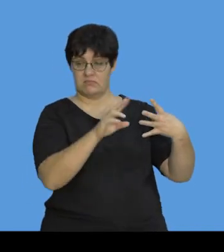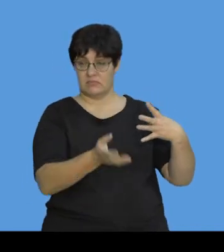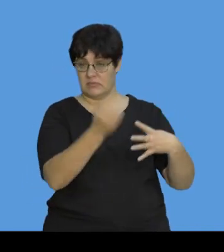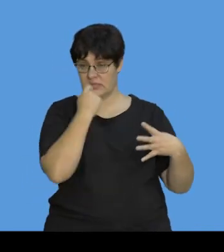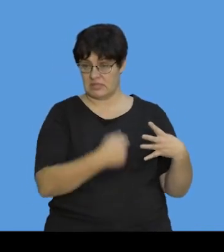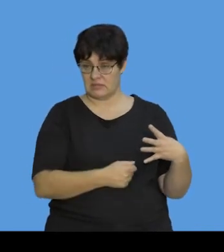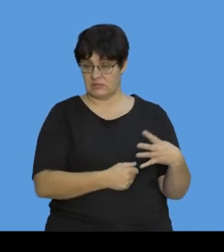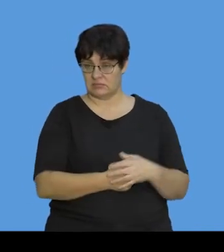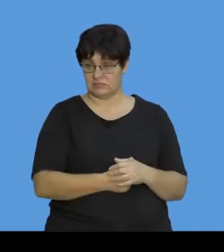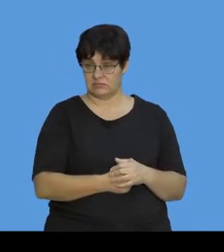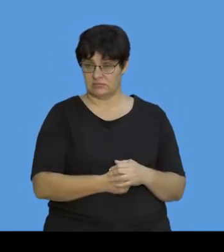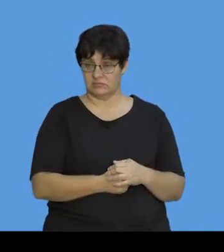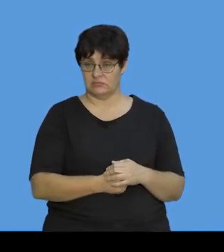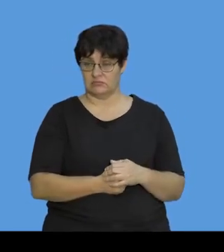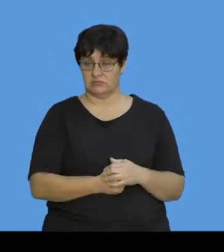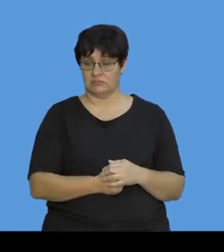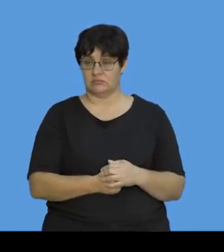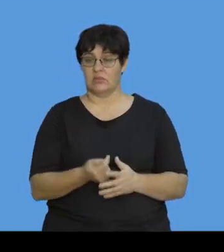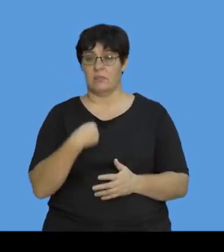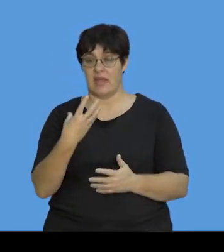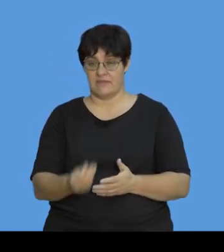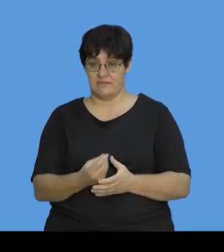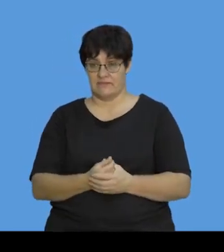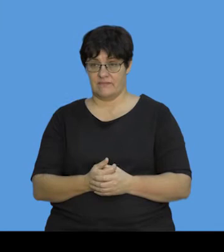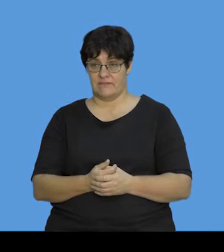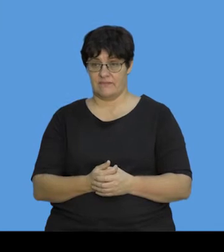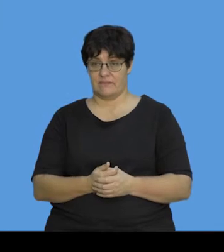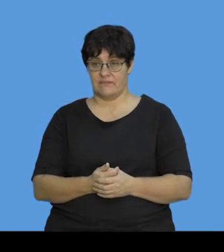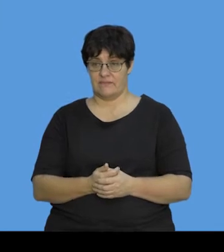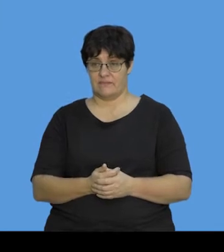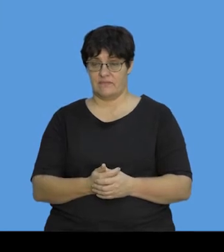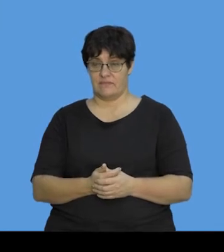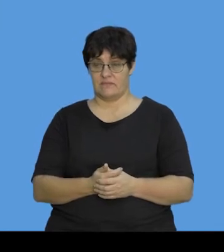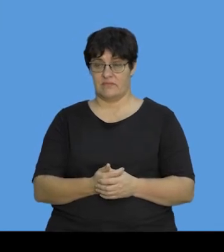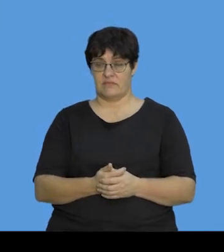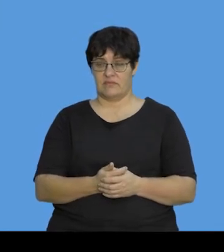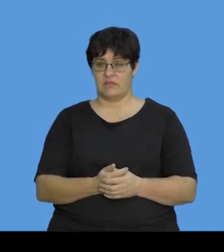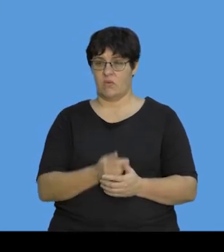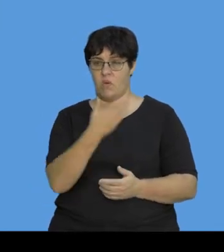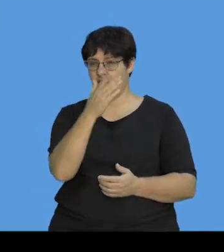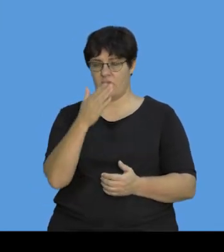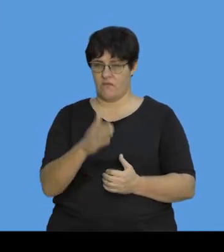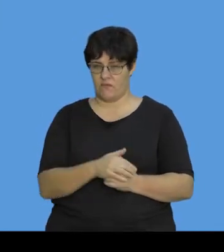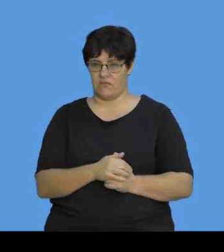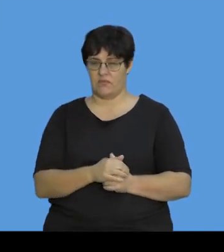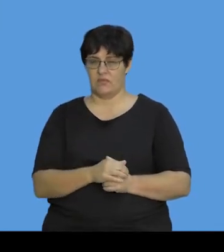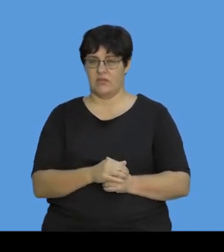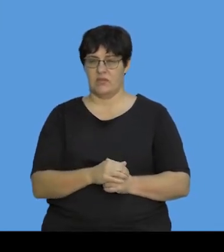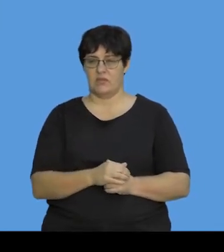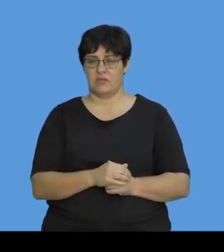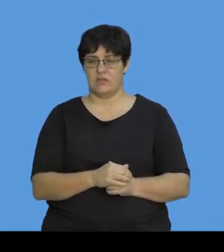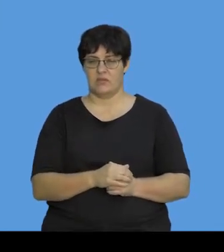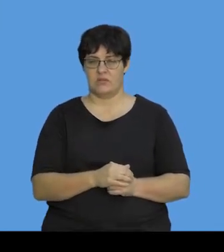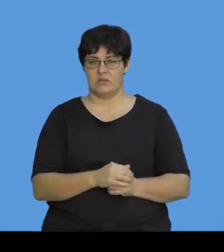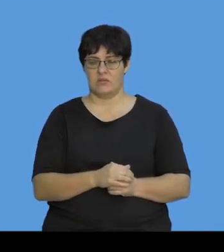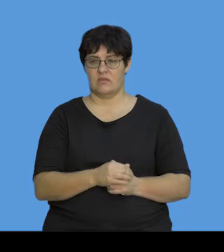quickly go back to the equations. We had, all right, let's just get rid of everything I've got here. So we